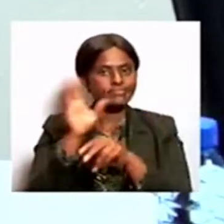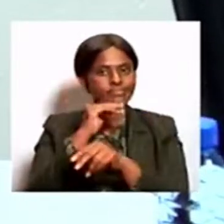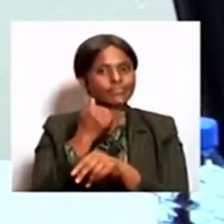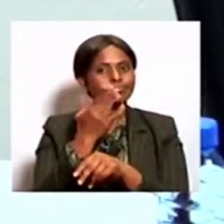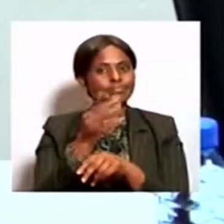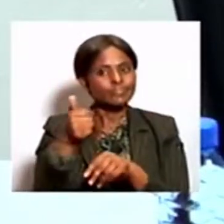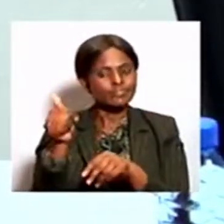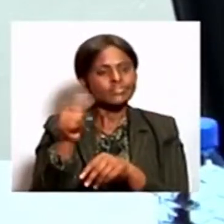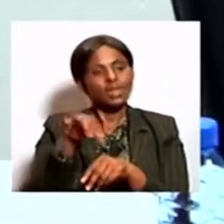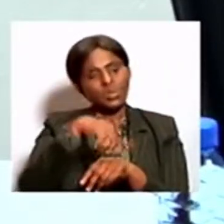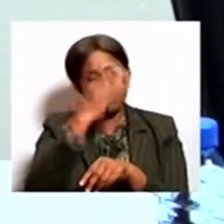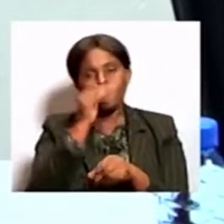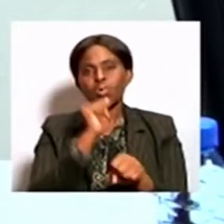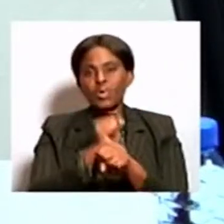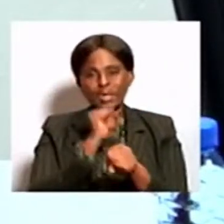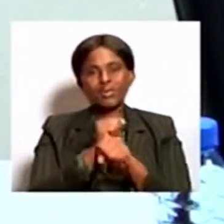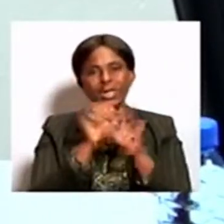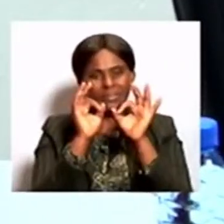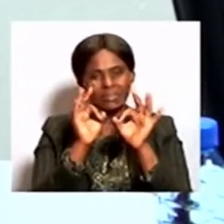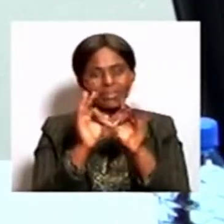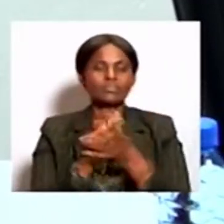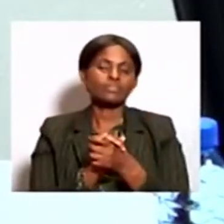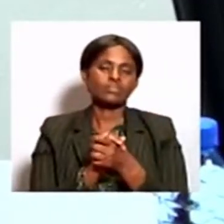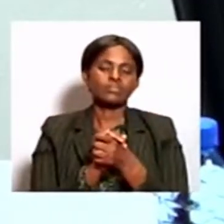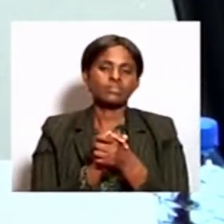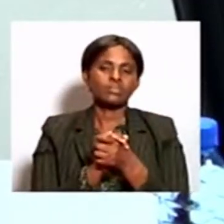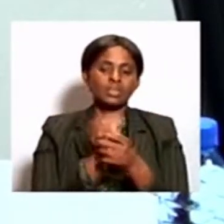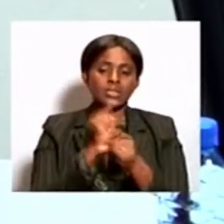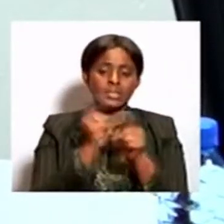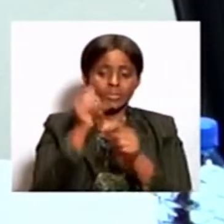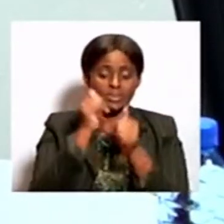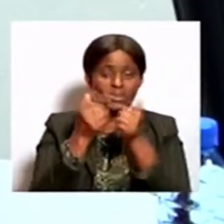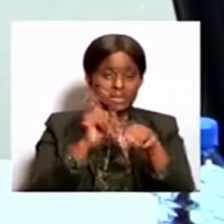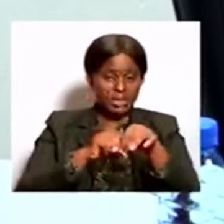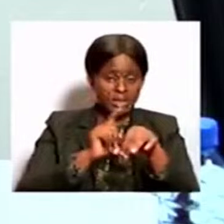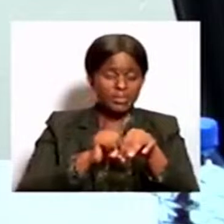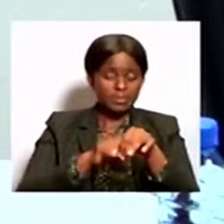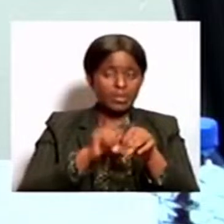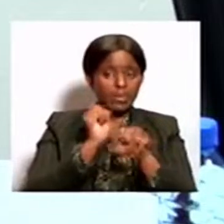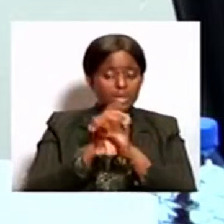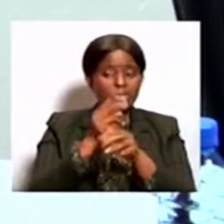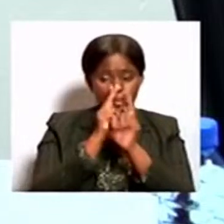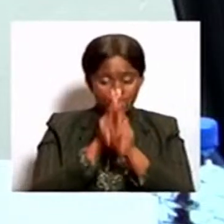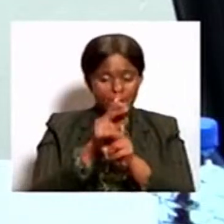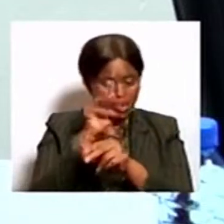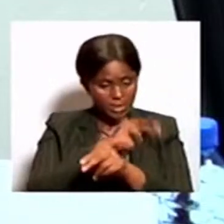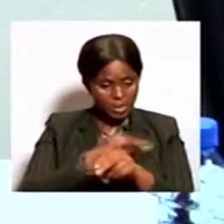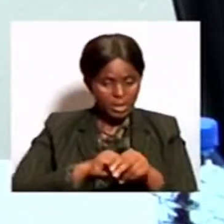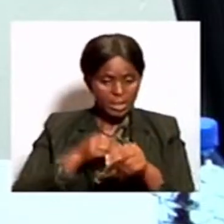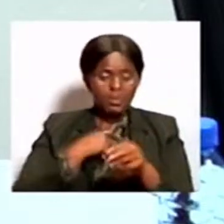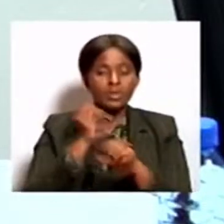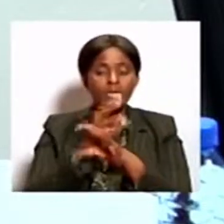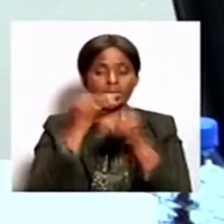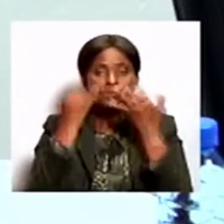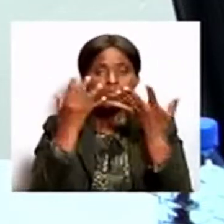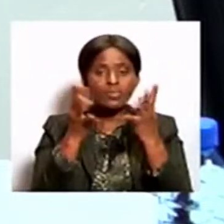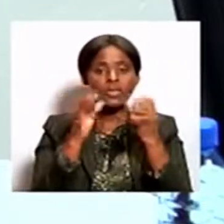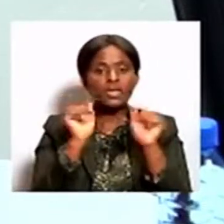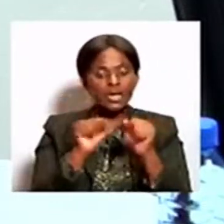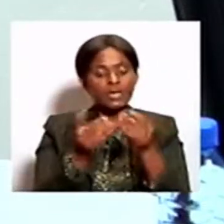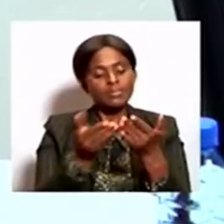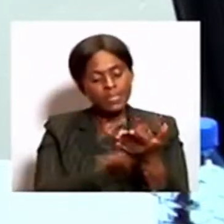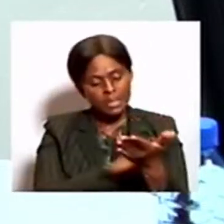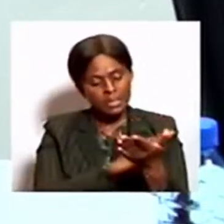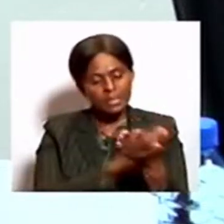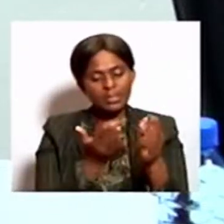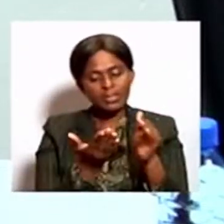you go and put your house in order. It's just because of time, as the honorable members have stated, would have gone page to